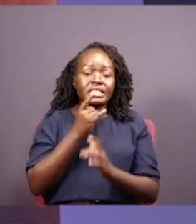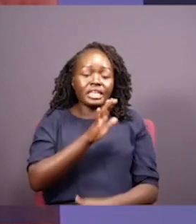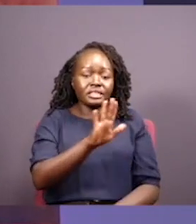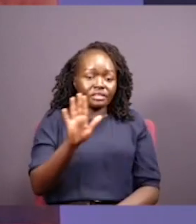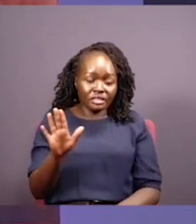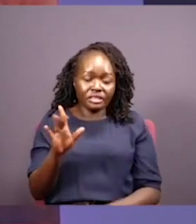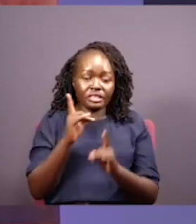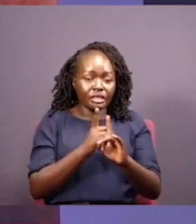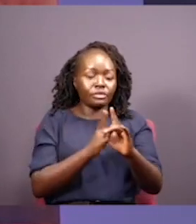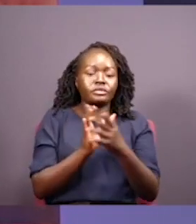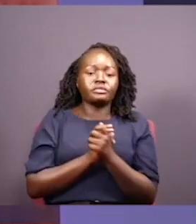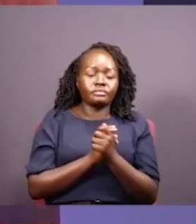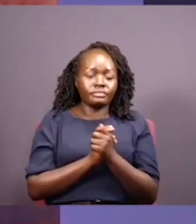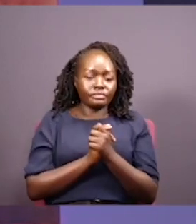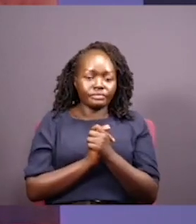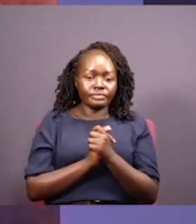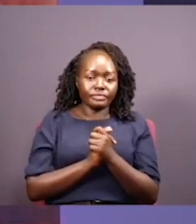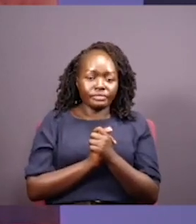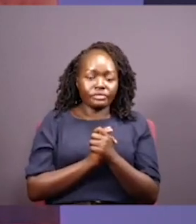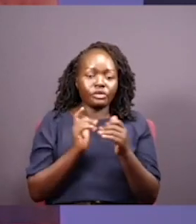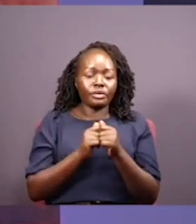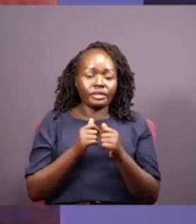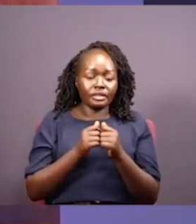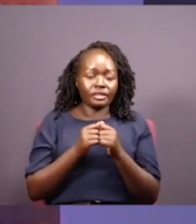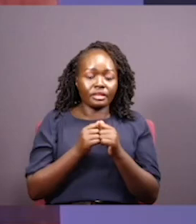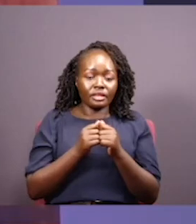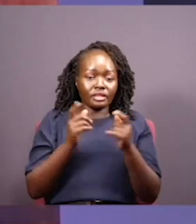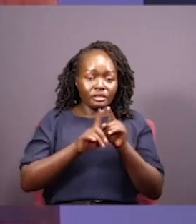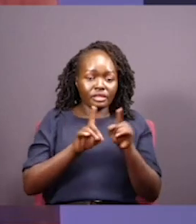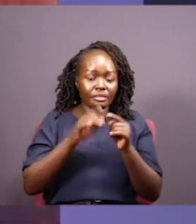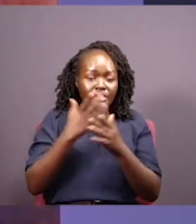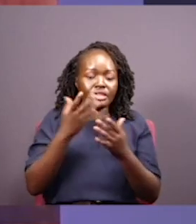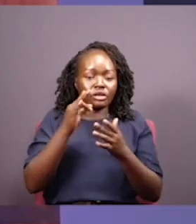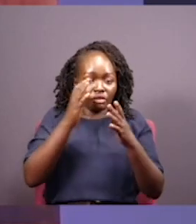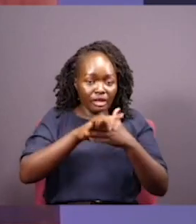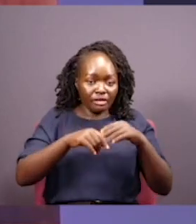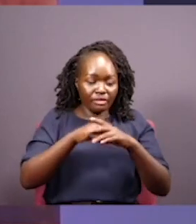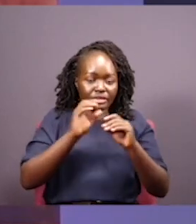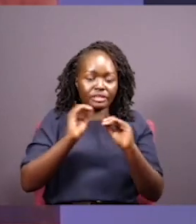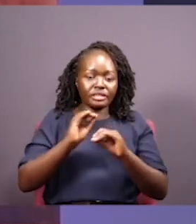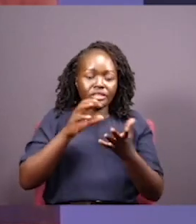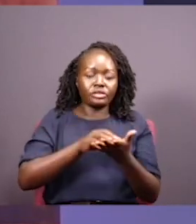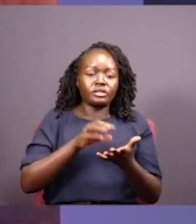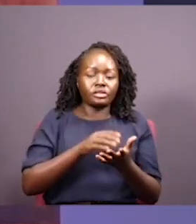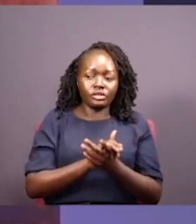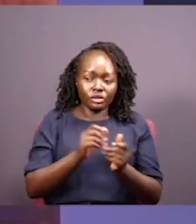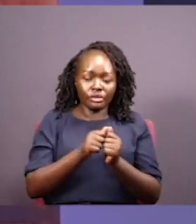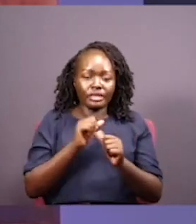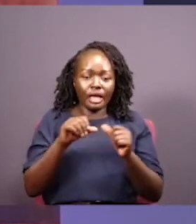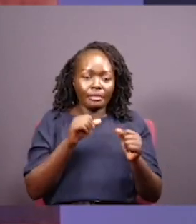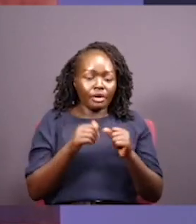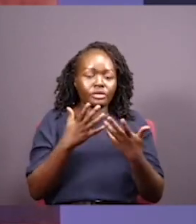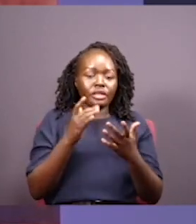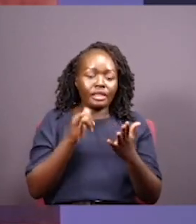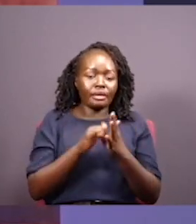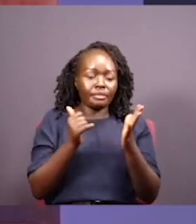disciples with regard to those discomforting situations, with regard to the hostility that they